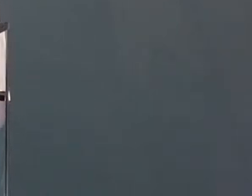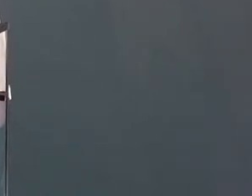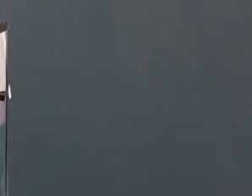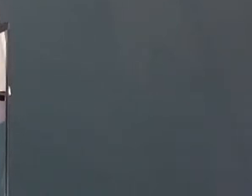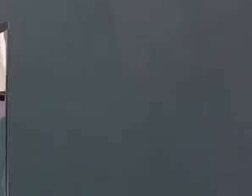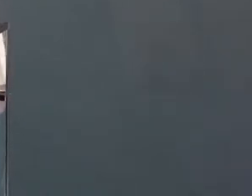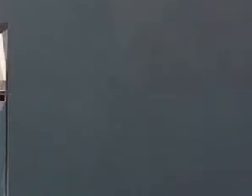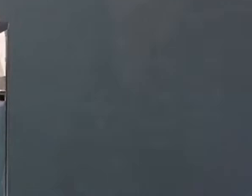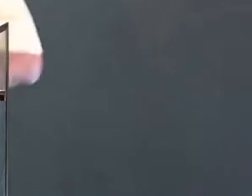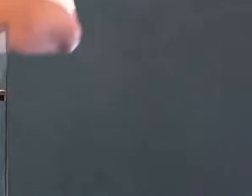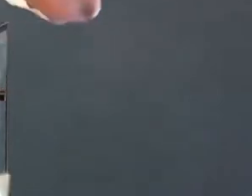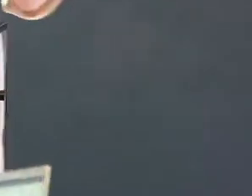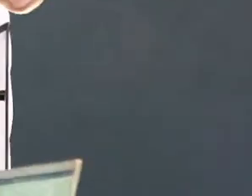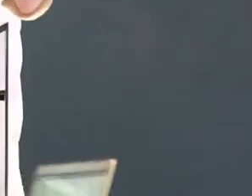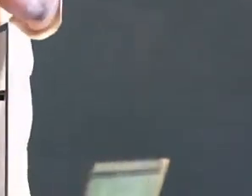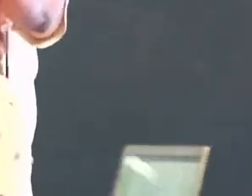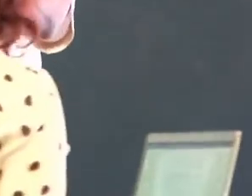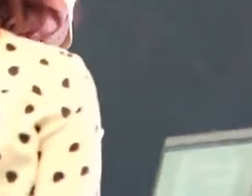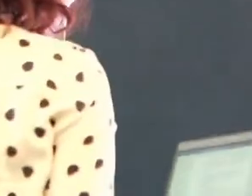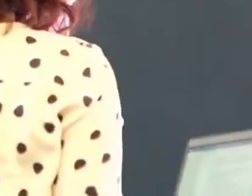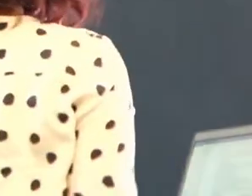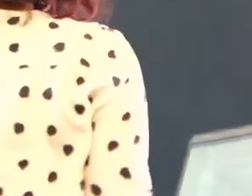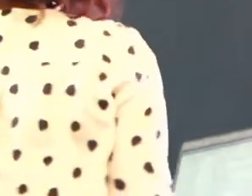Can you put your hands together for Brenda? Thank you.